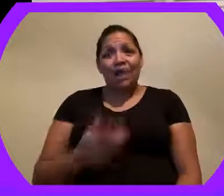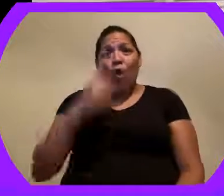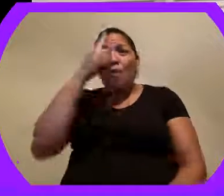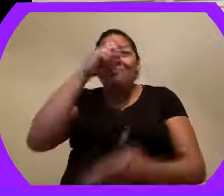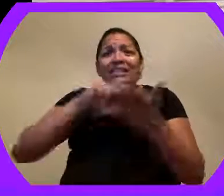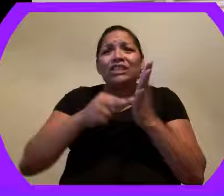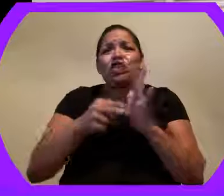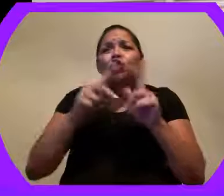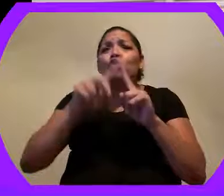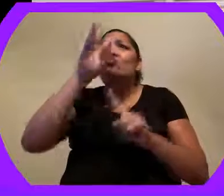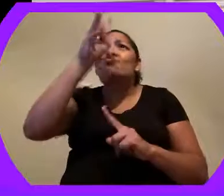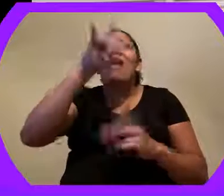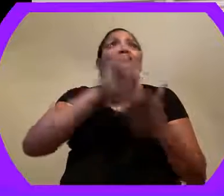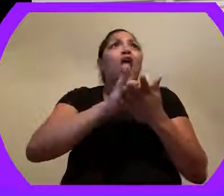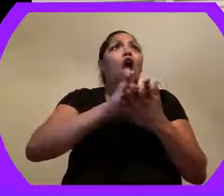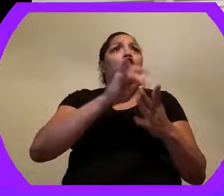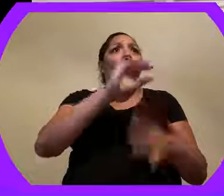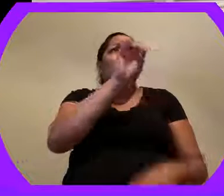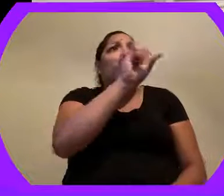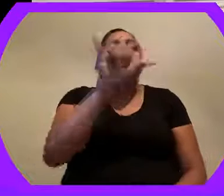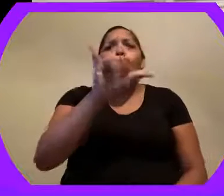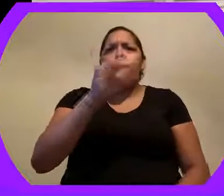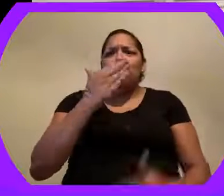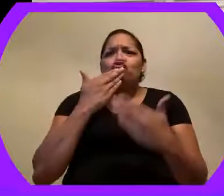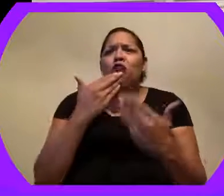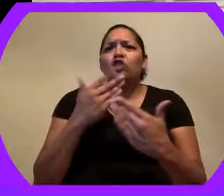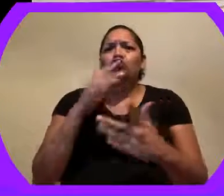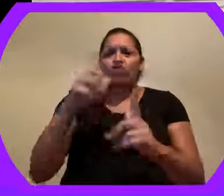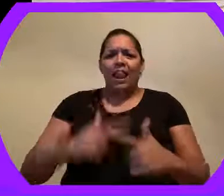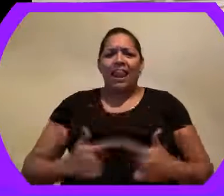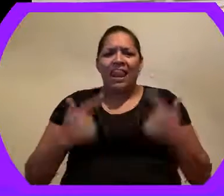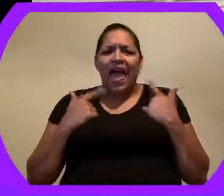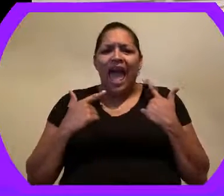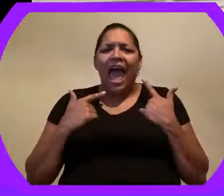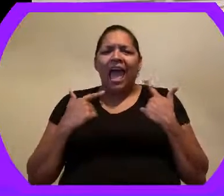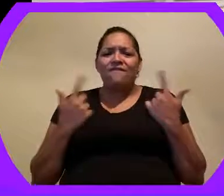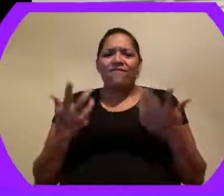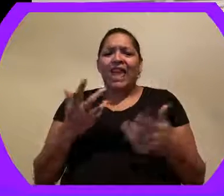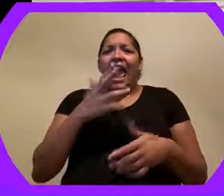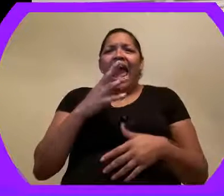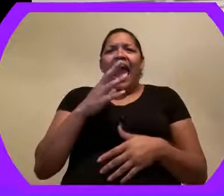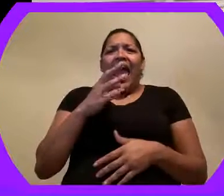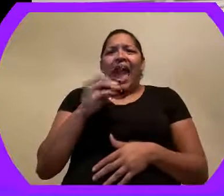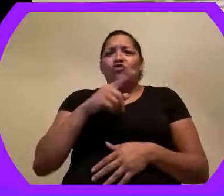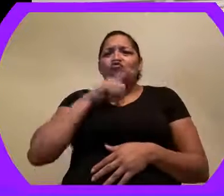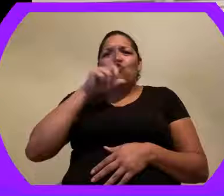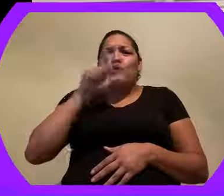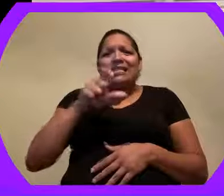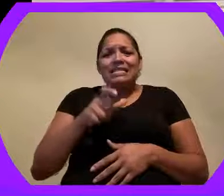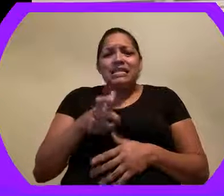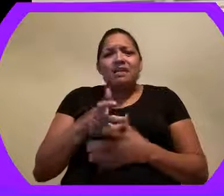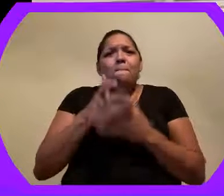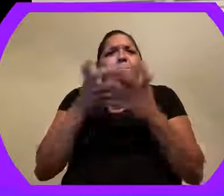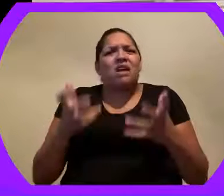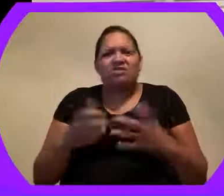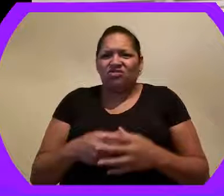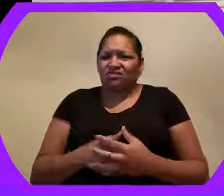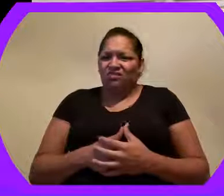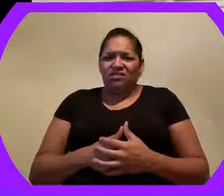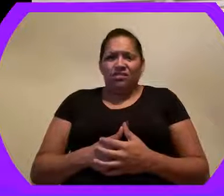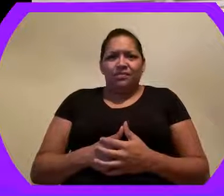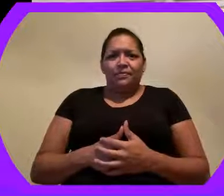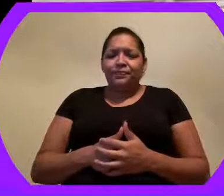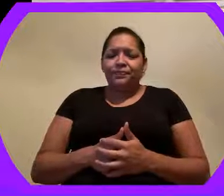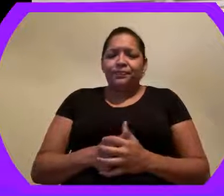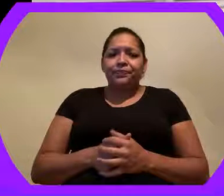please. Rest with the intention of creating joy and gratitude in your life so that you can live more on purpose and not need as much